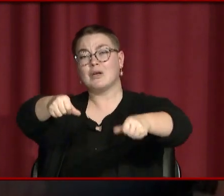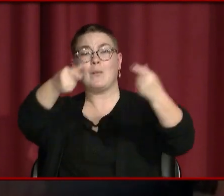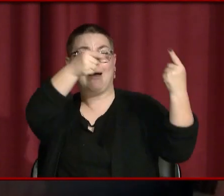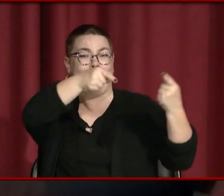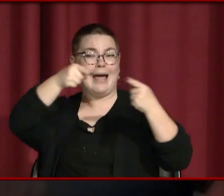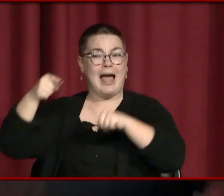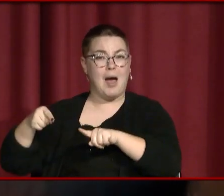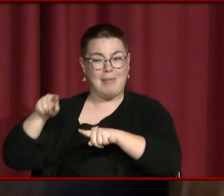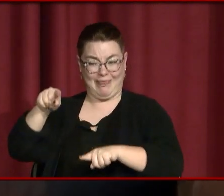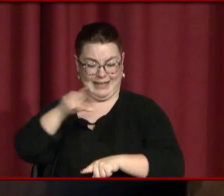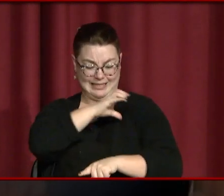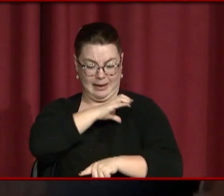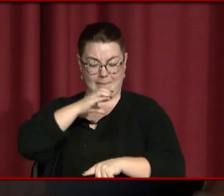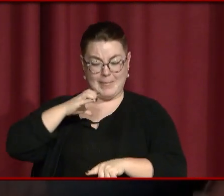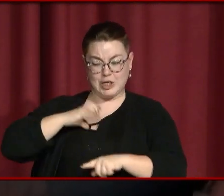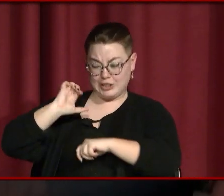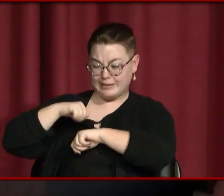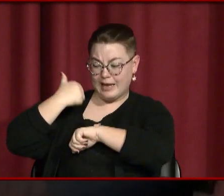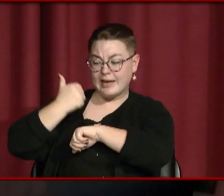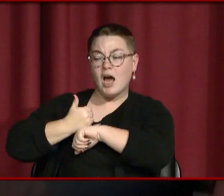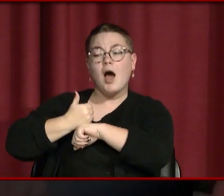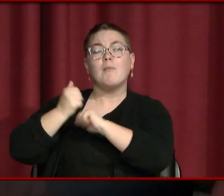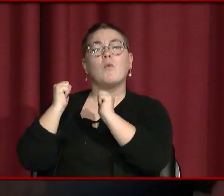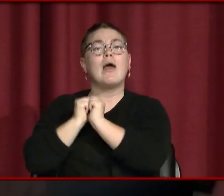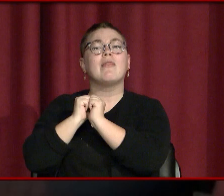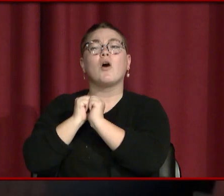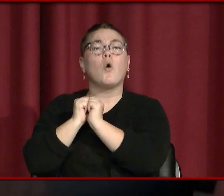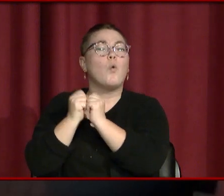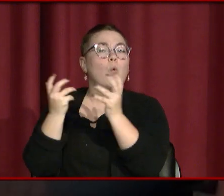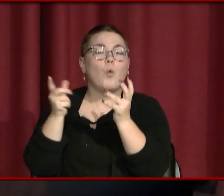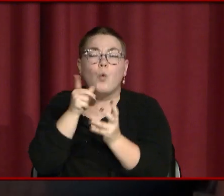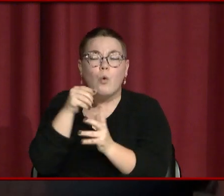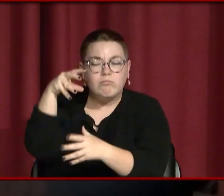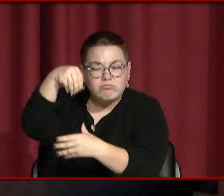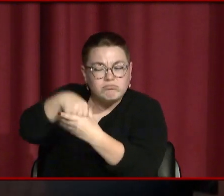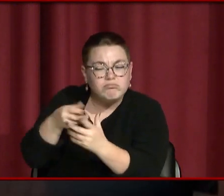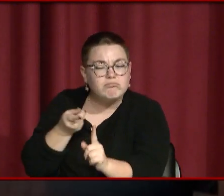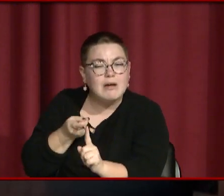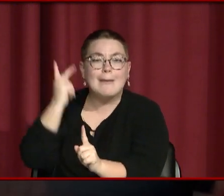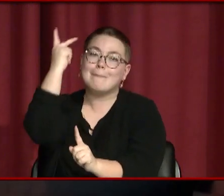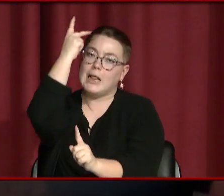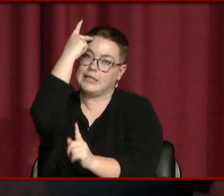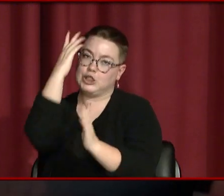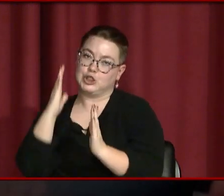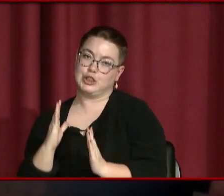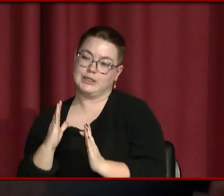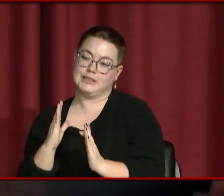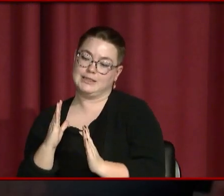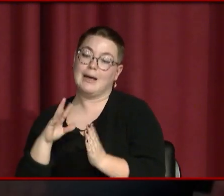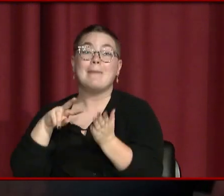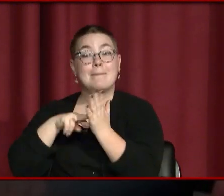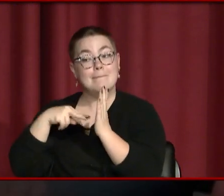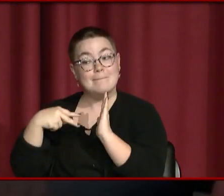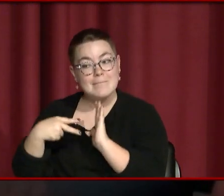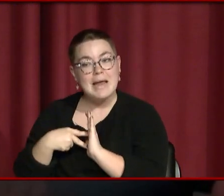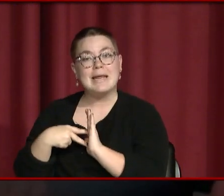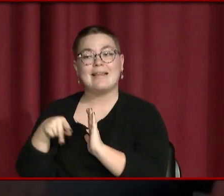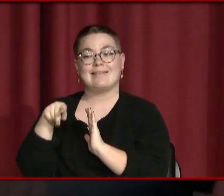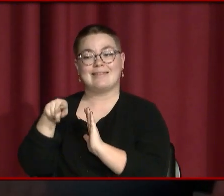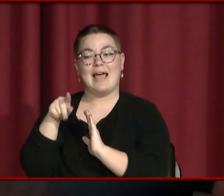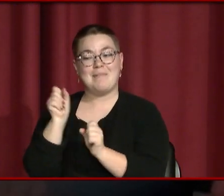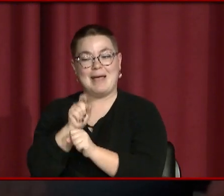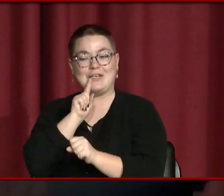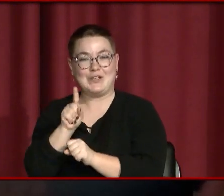commission made up entirely of elected politicians draw lines to guarantee their own